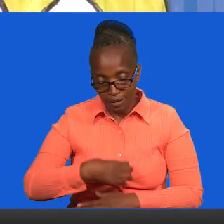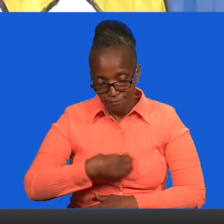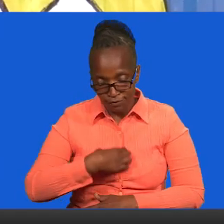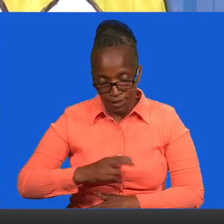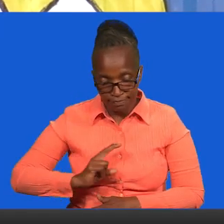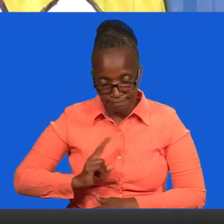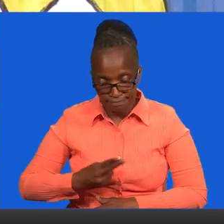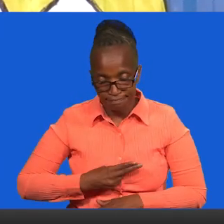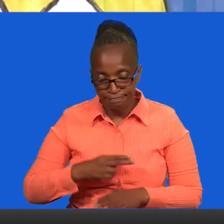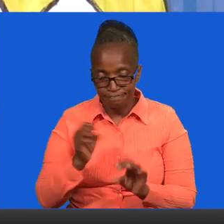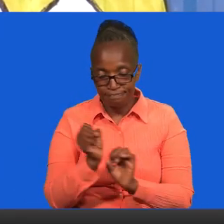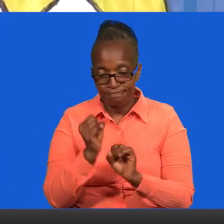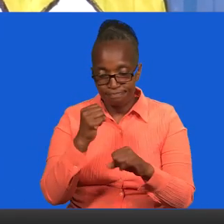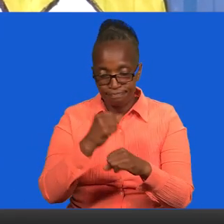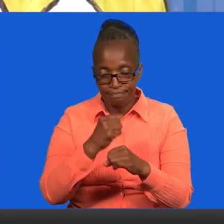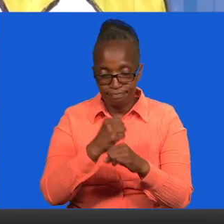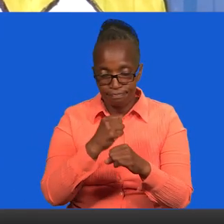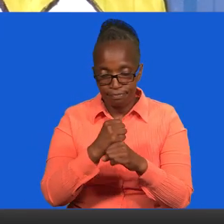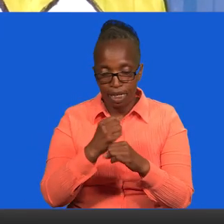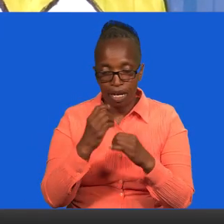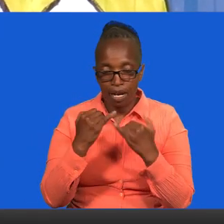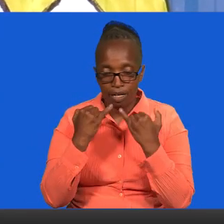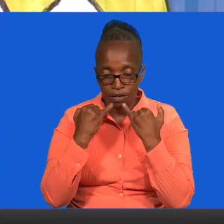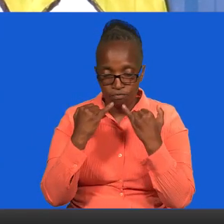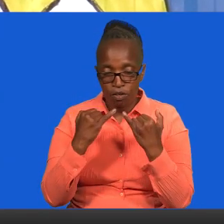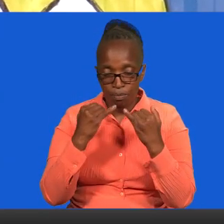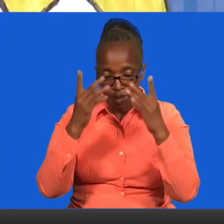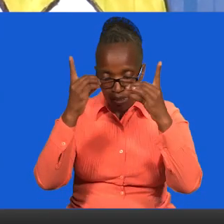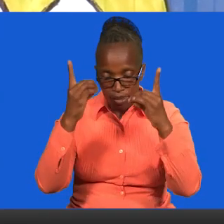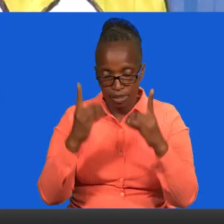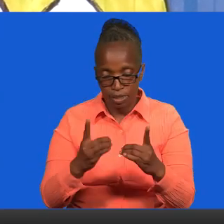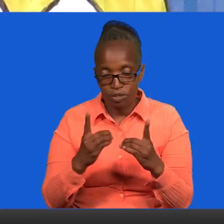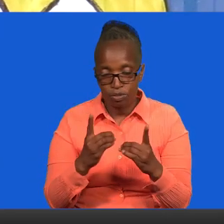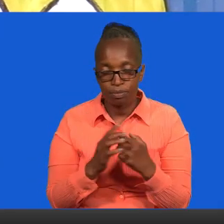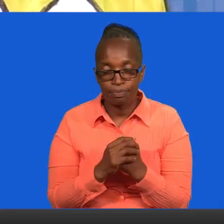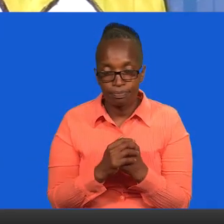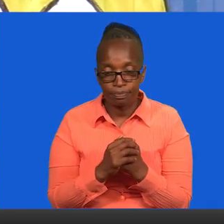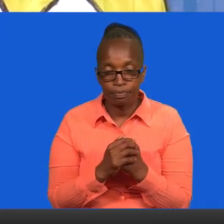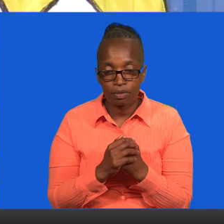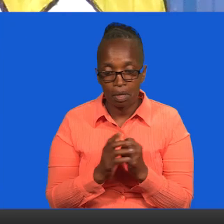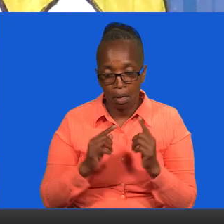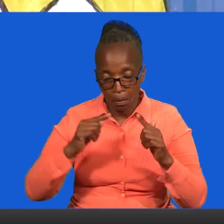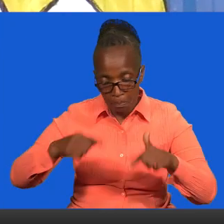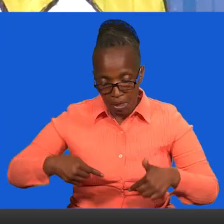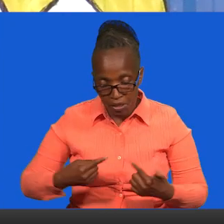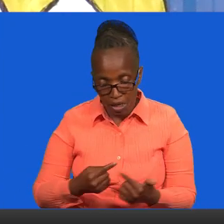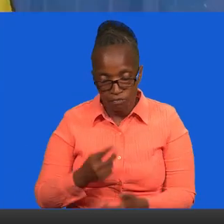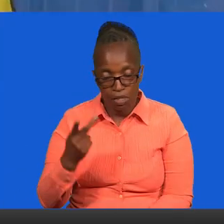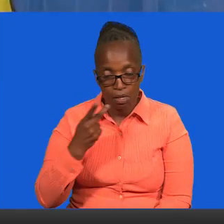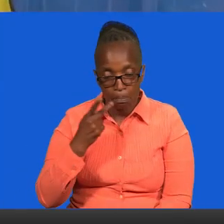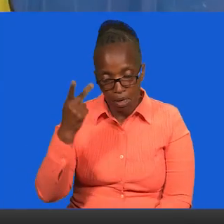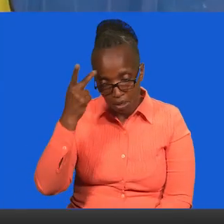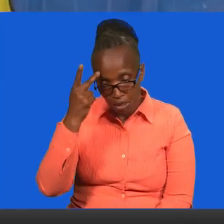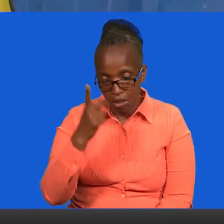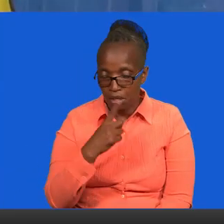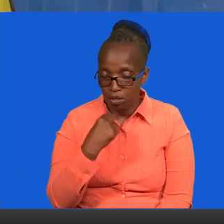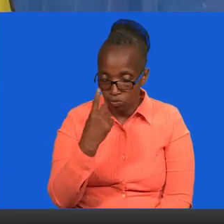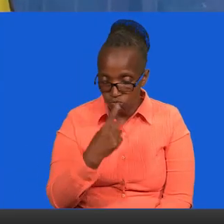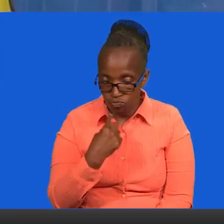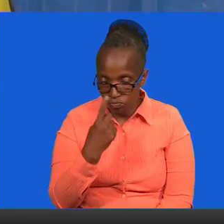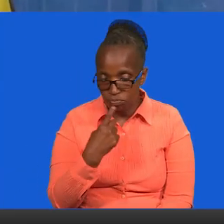informed choice, so that you can put your child through an academic system that favors their excellence. Na mimi